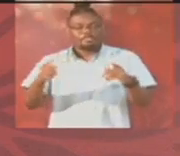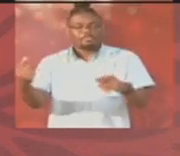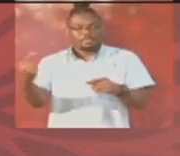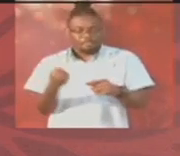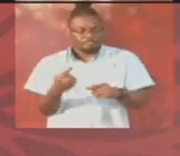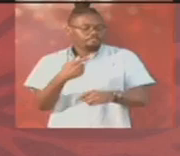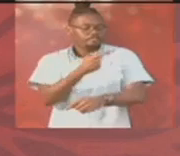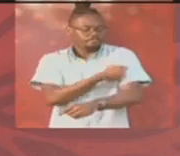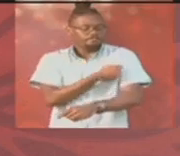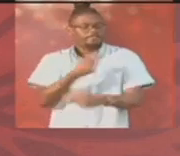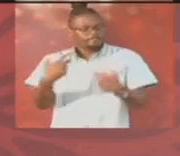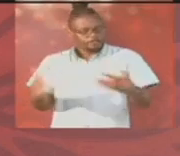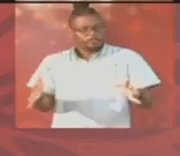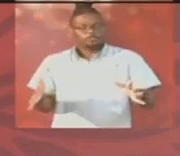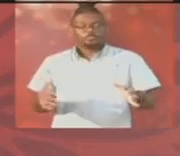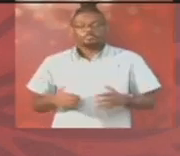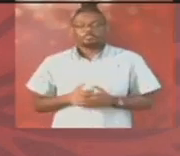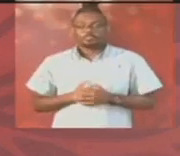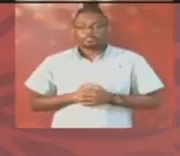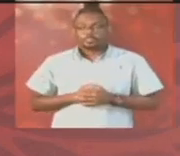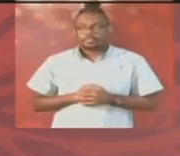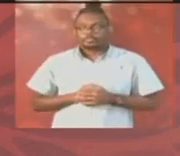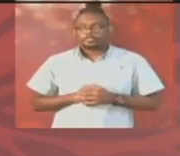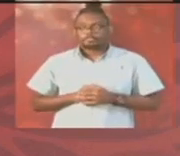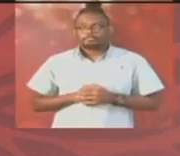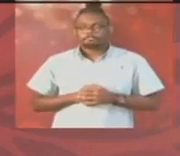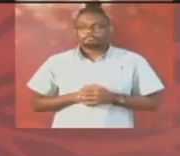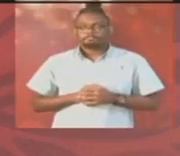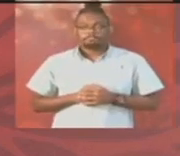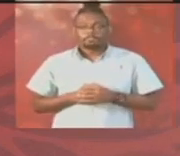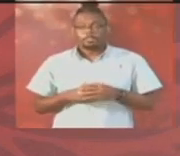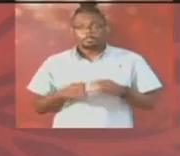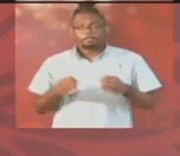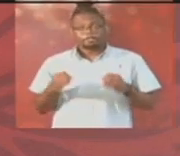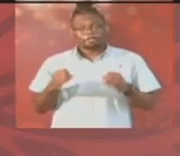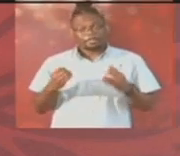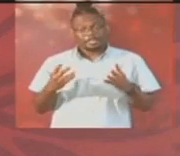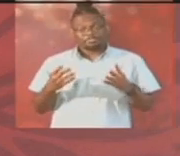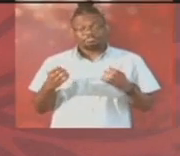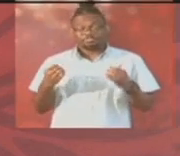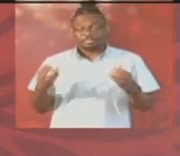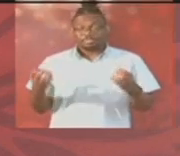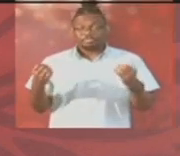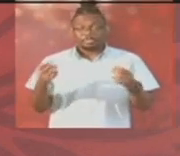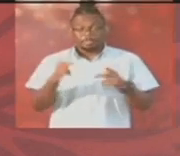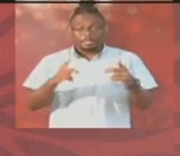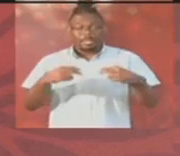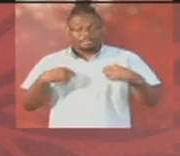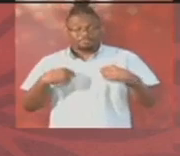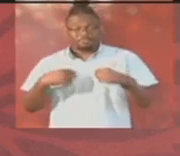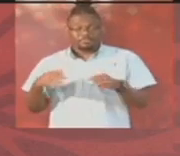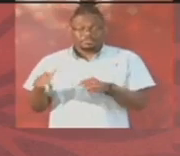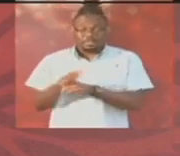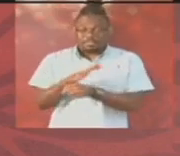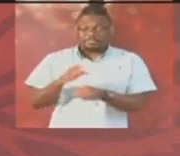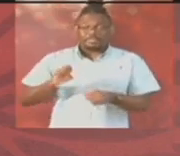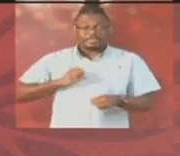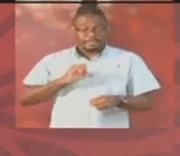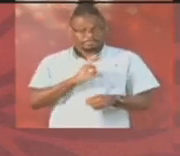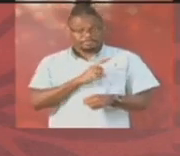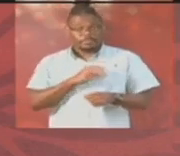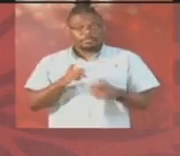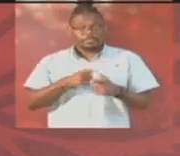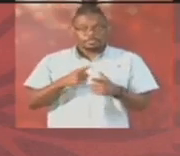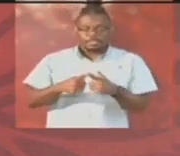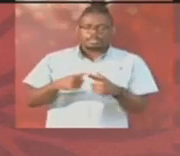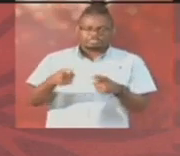An enormous exercise such as this can only be successful if we have sufficient manpower. And as I mentioned before, we would have